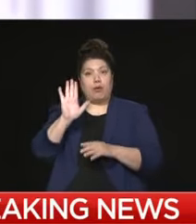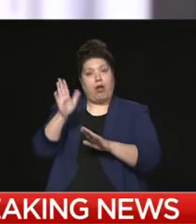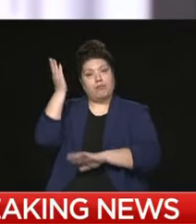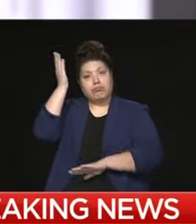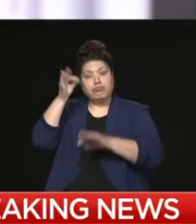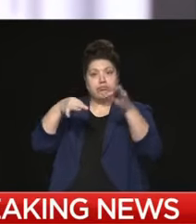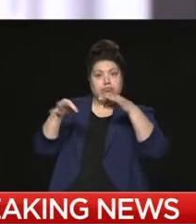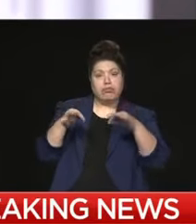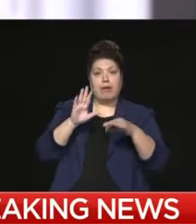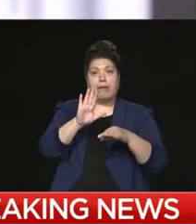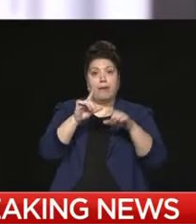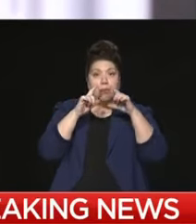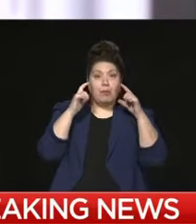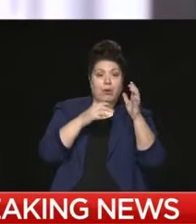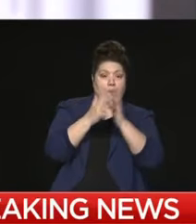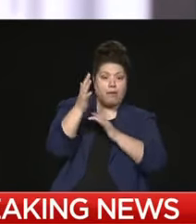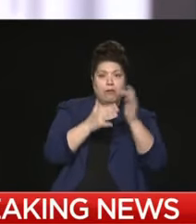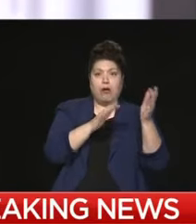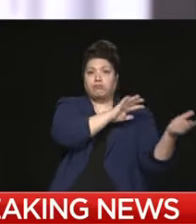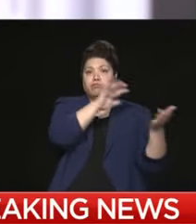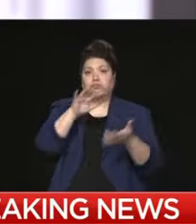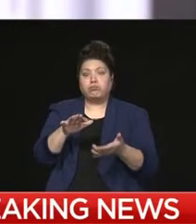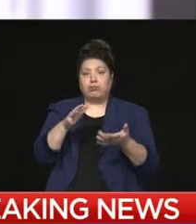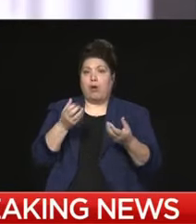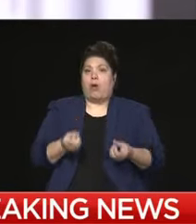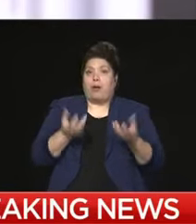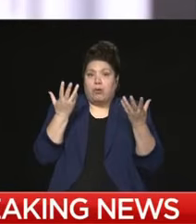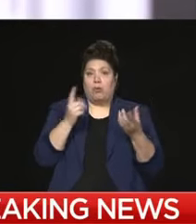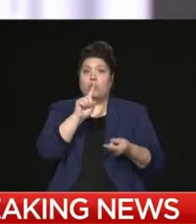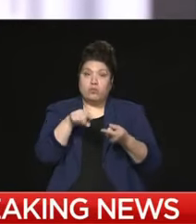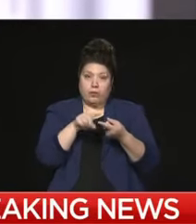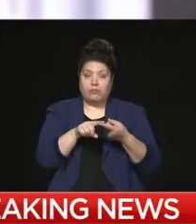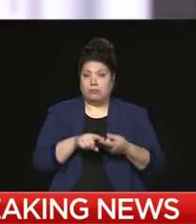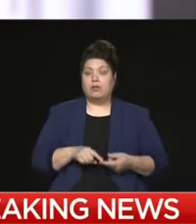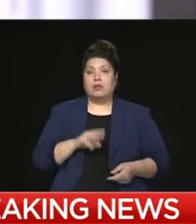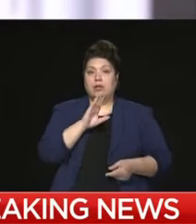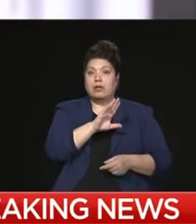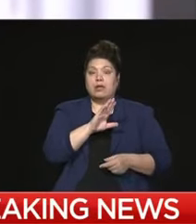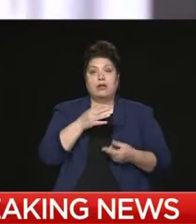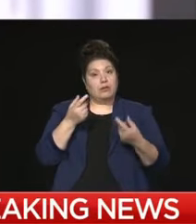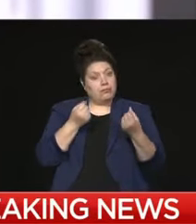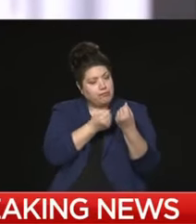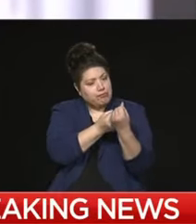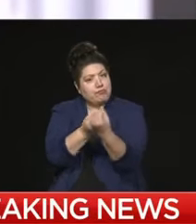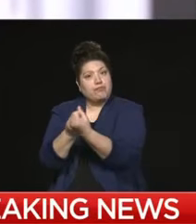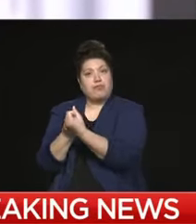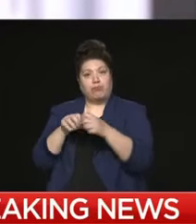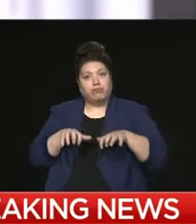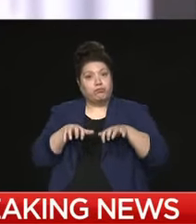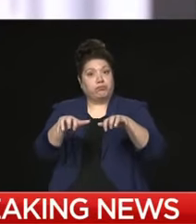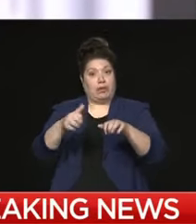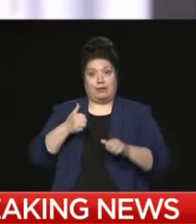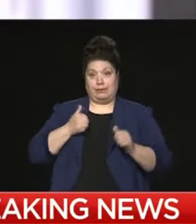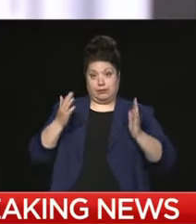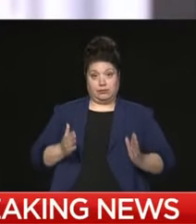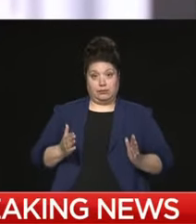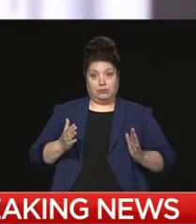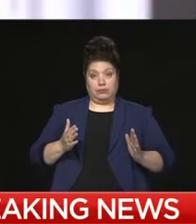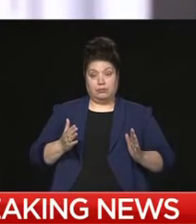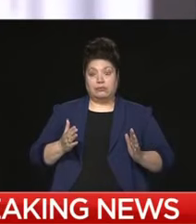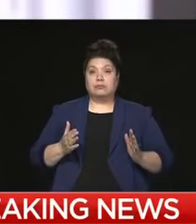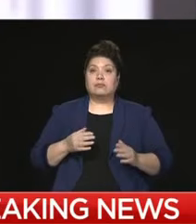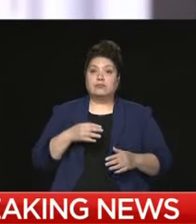supplies. Over the past few weeks, we've rolled out a series of measures to get people the help they need as quickly as possible.